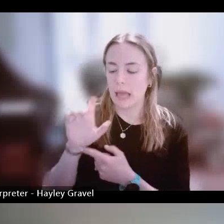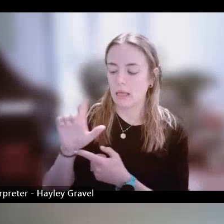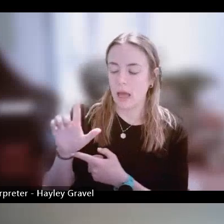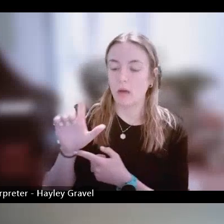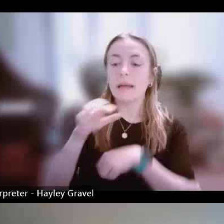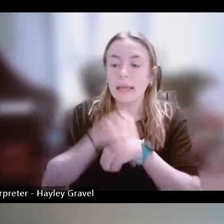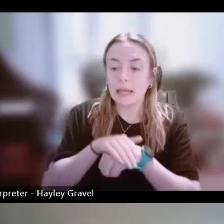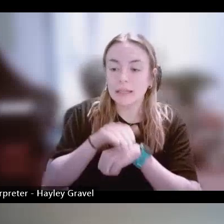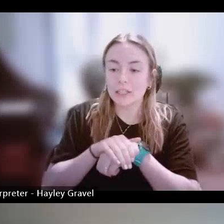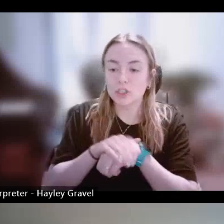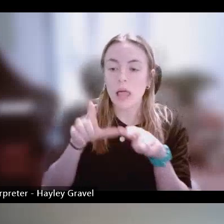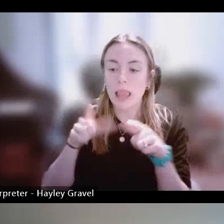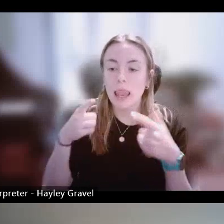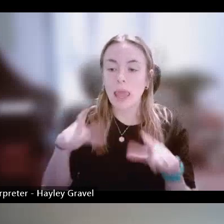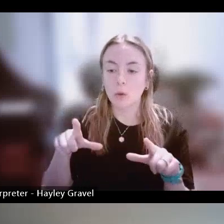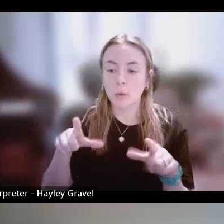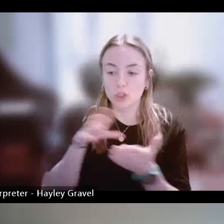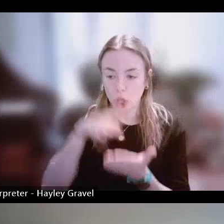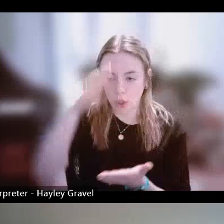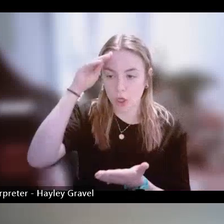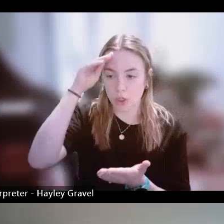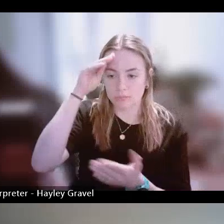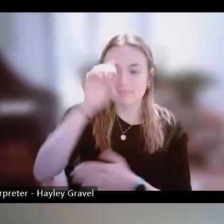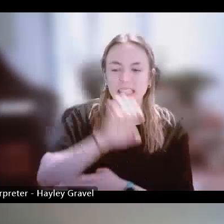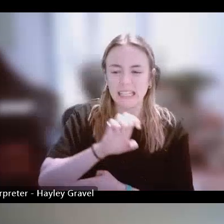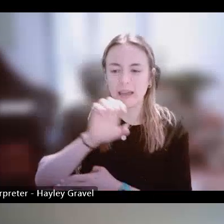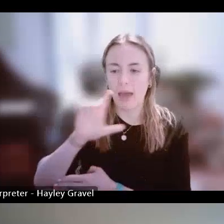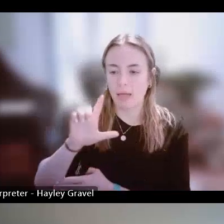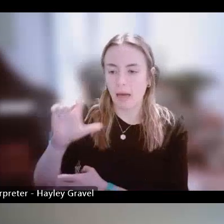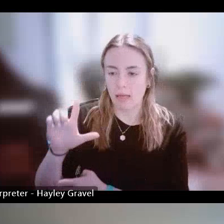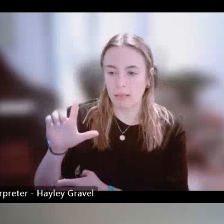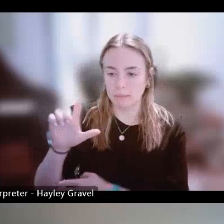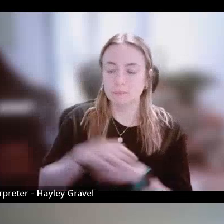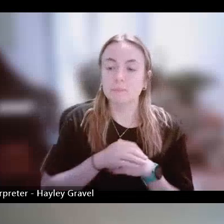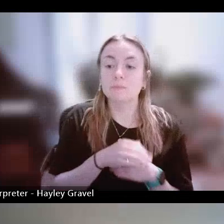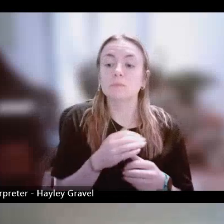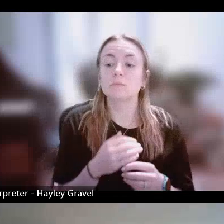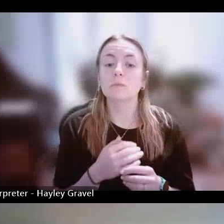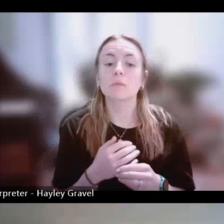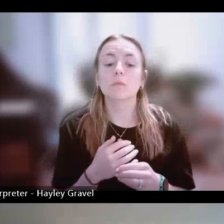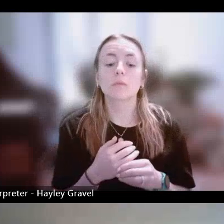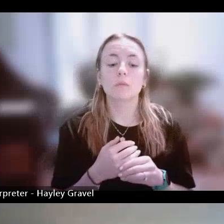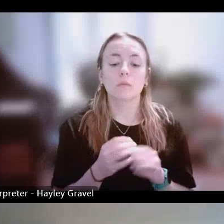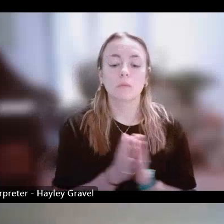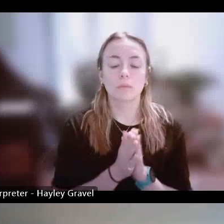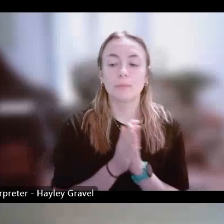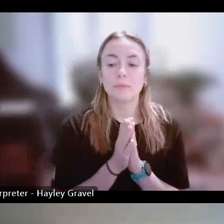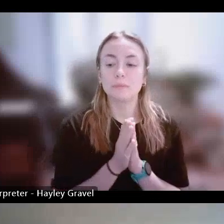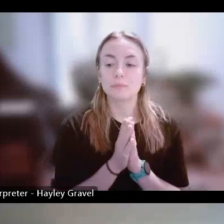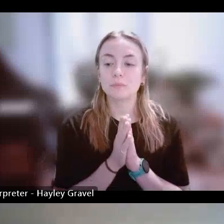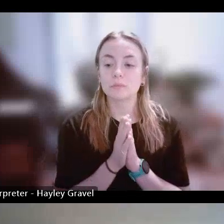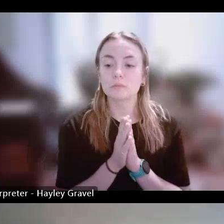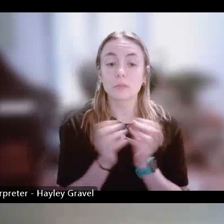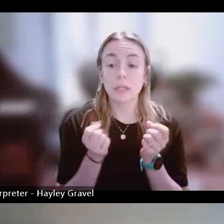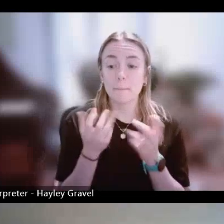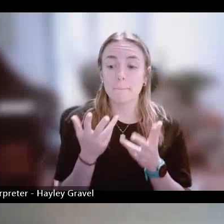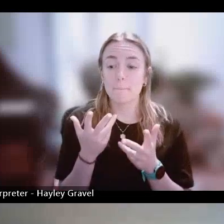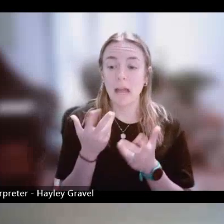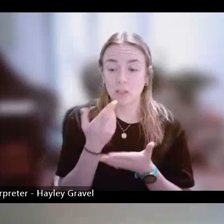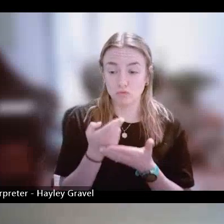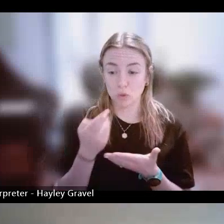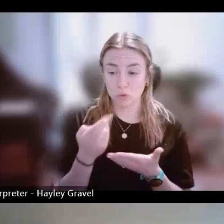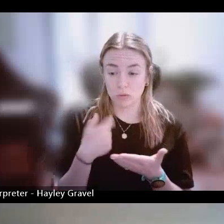language learners. Okay. So a lot of the resources that I